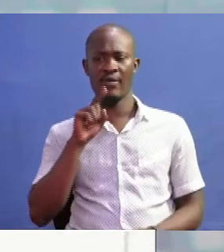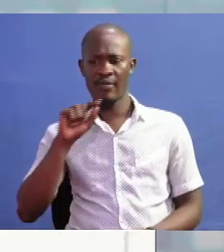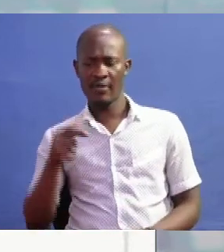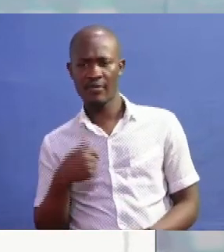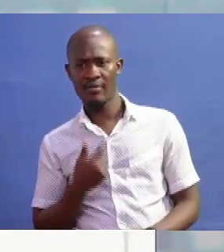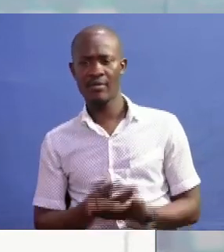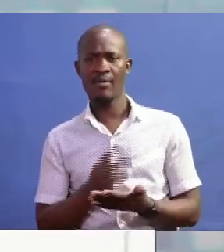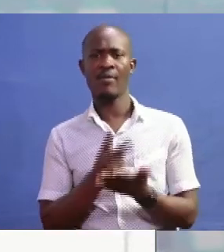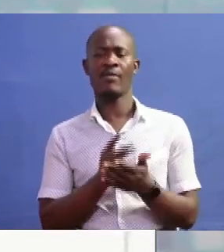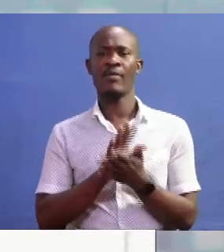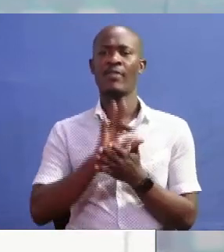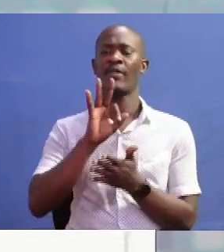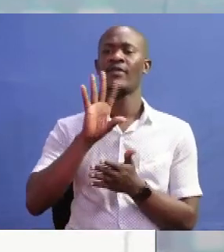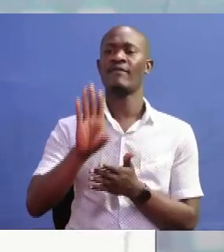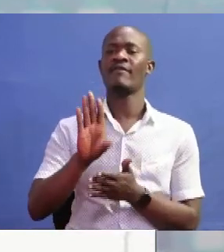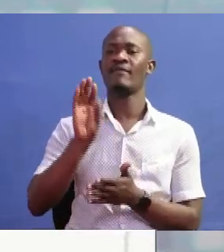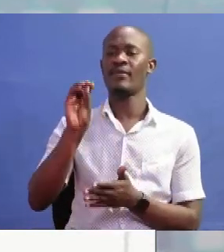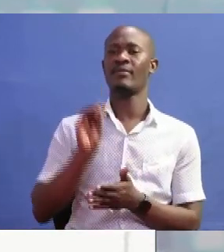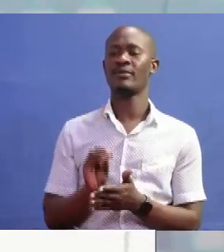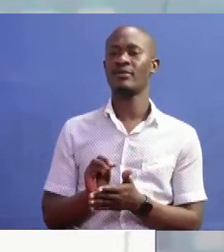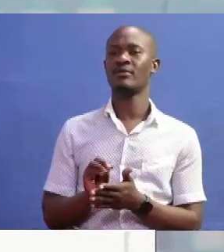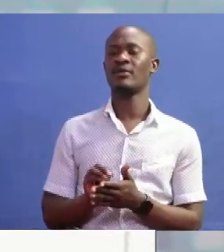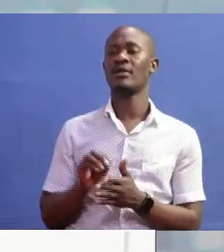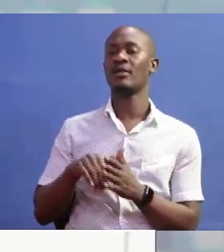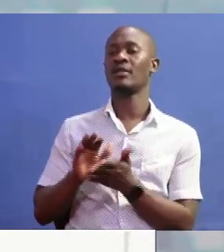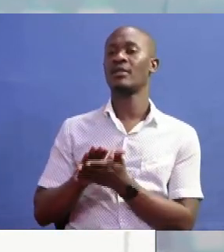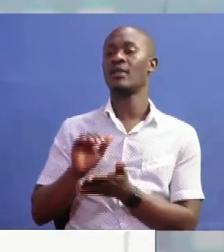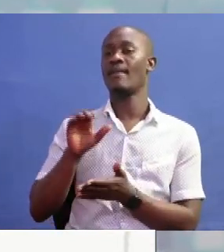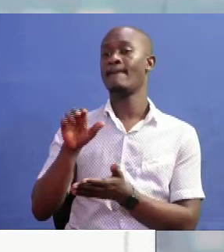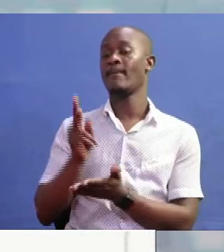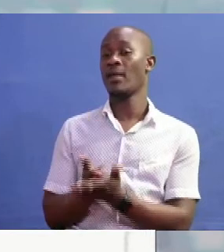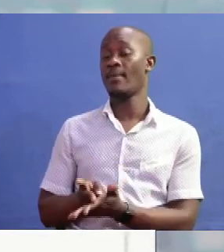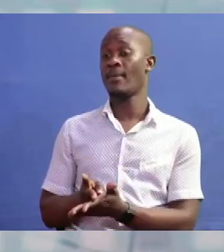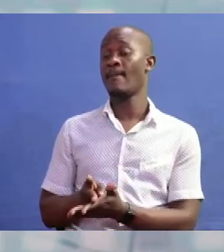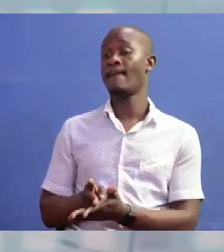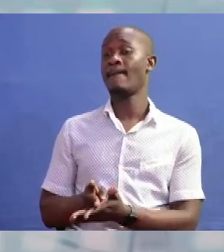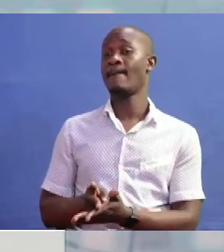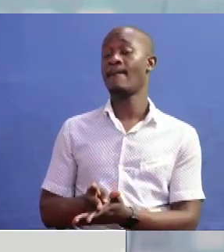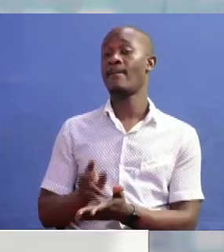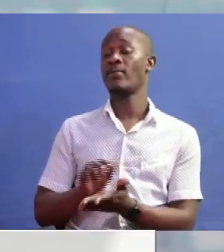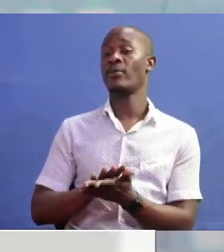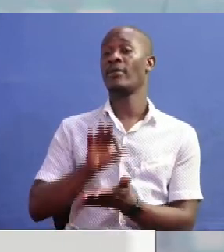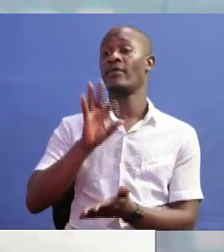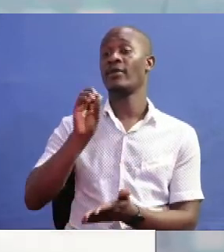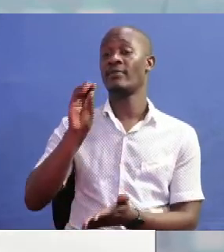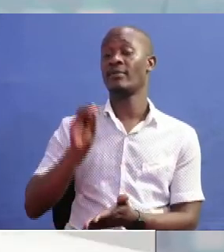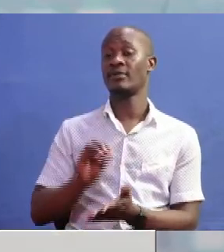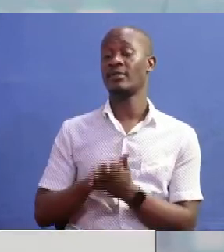put 35% of the 100,000 in stocks. You can also put 30% in